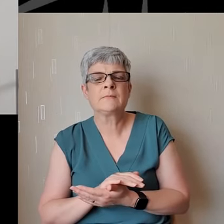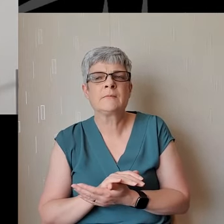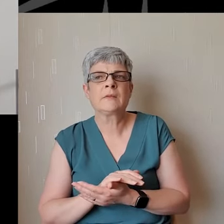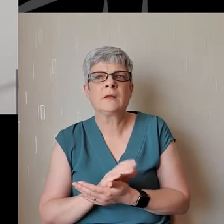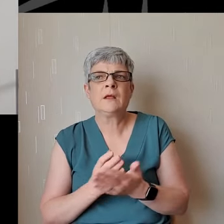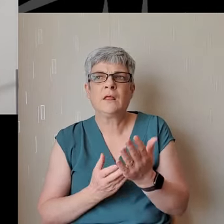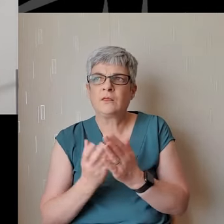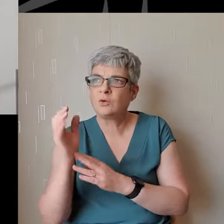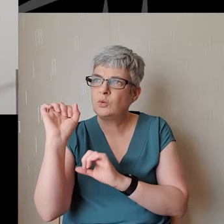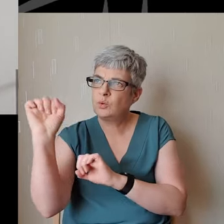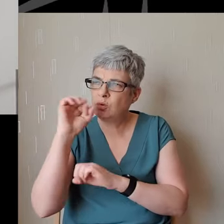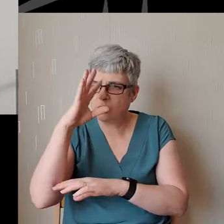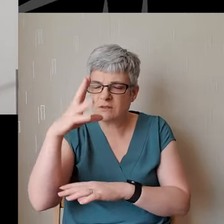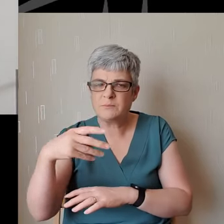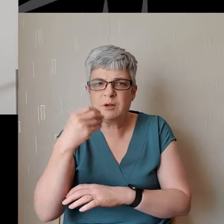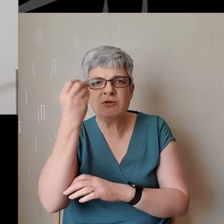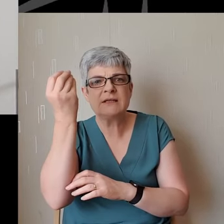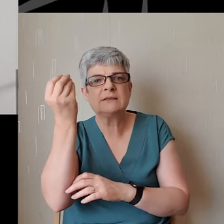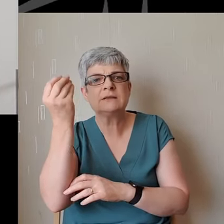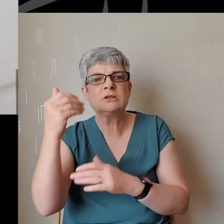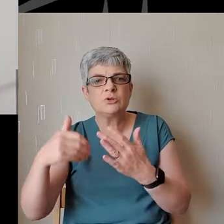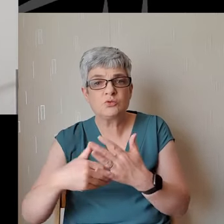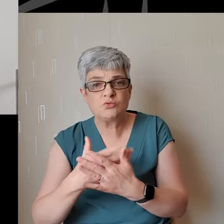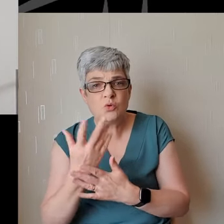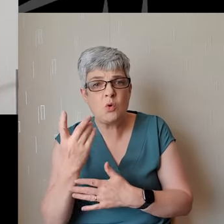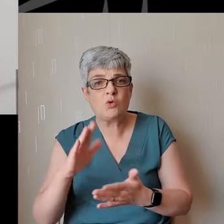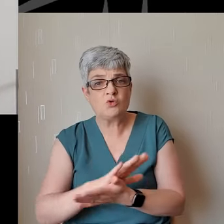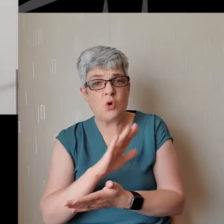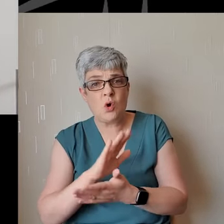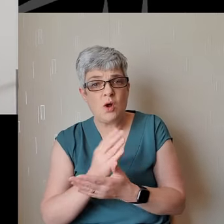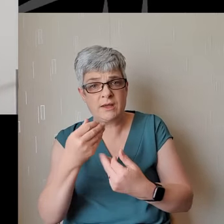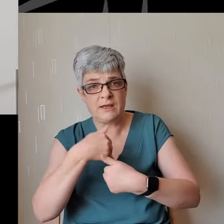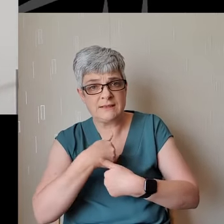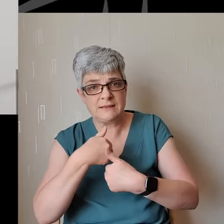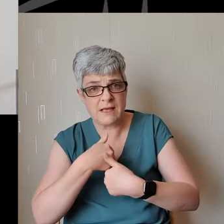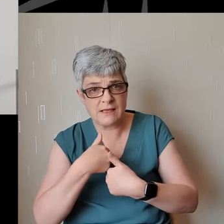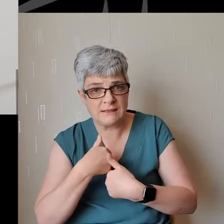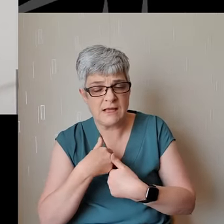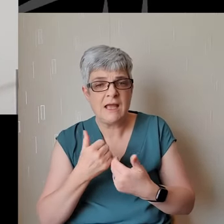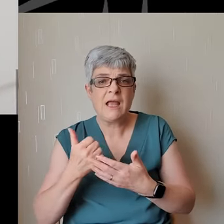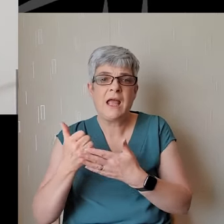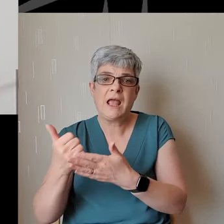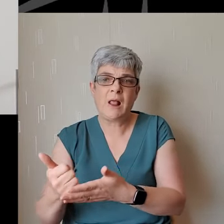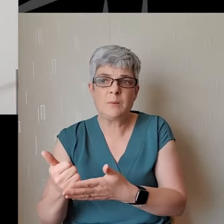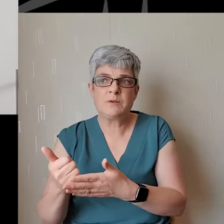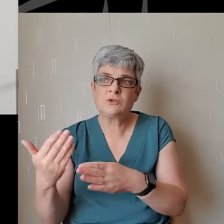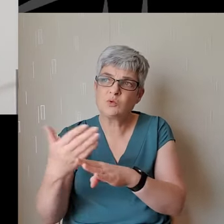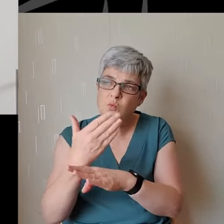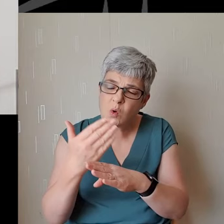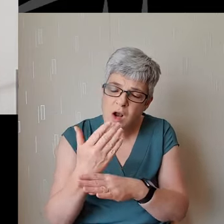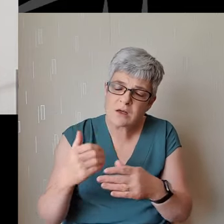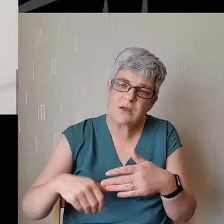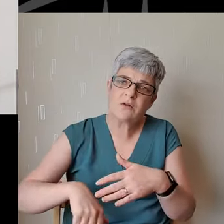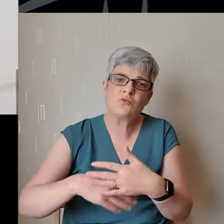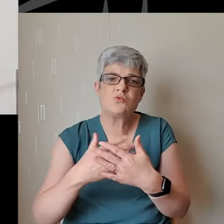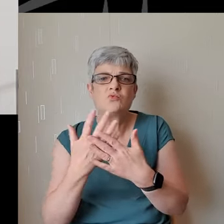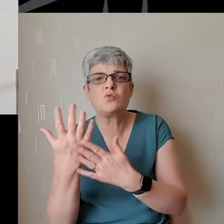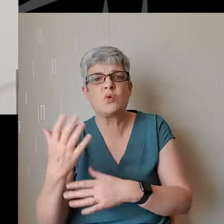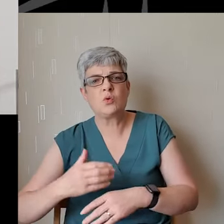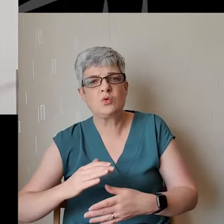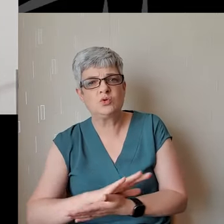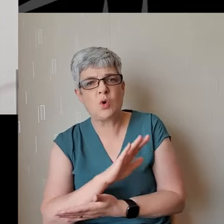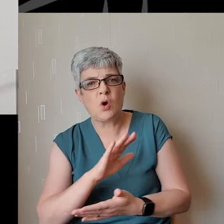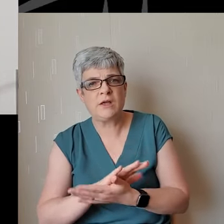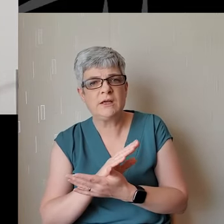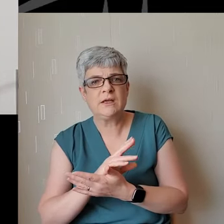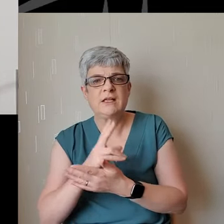Through your Spirit, Lord, grow joy in us. Help us to work at the growing of joy in us as we see who we are